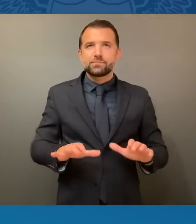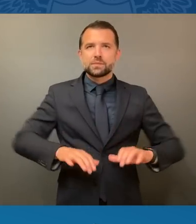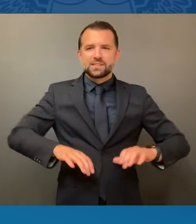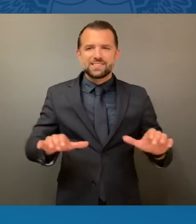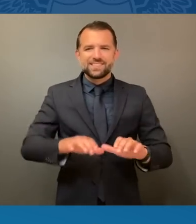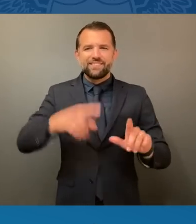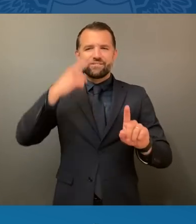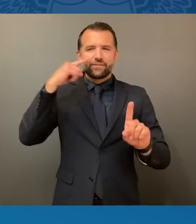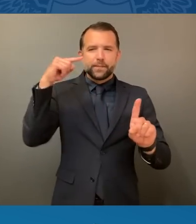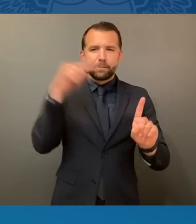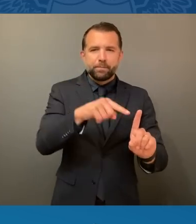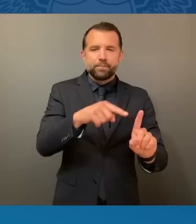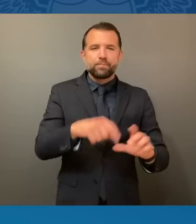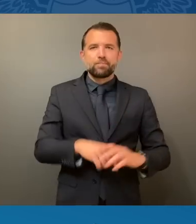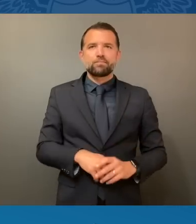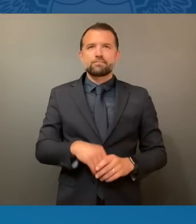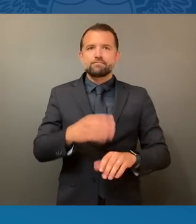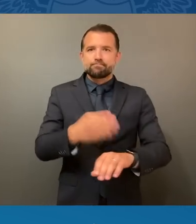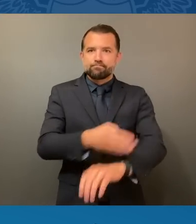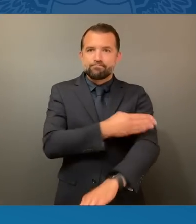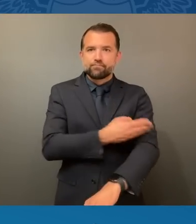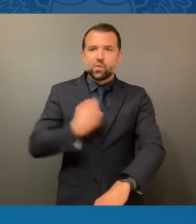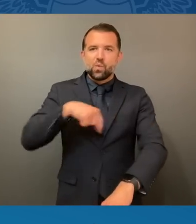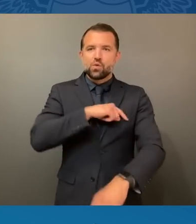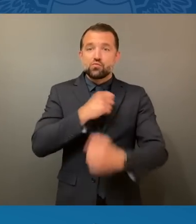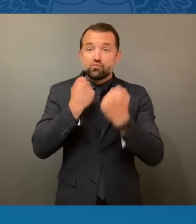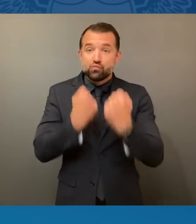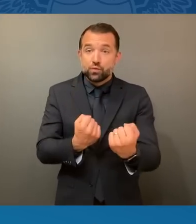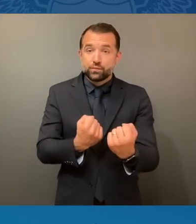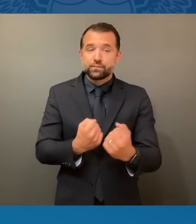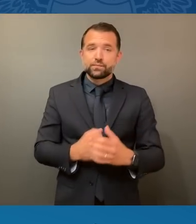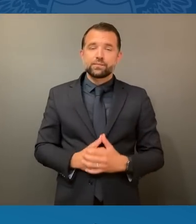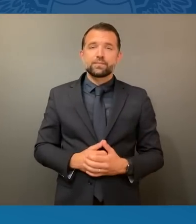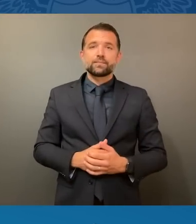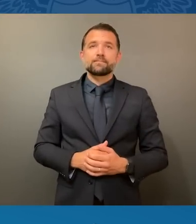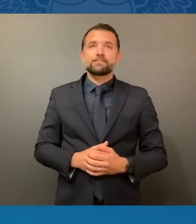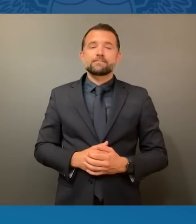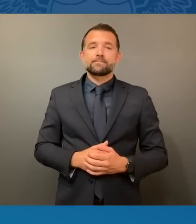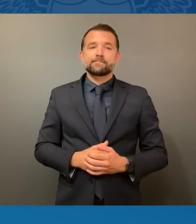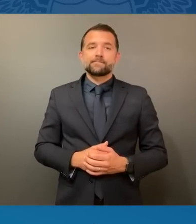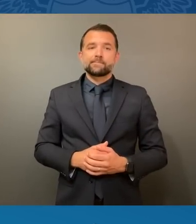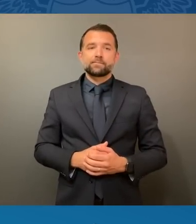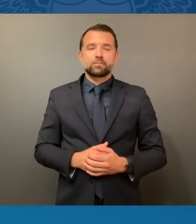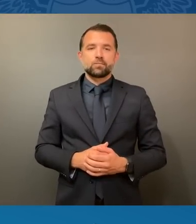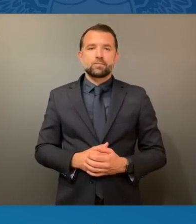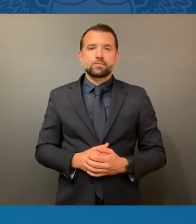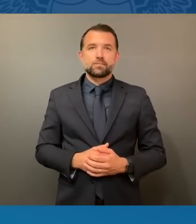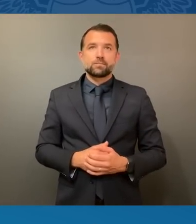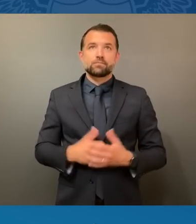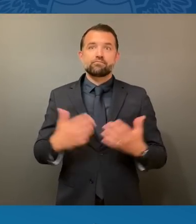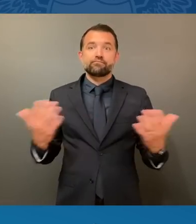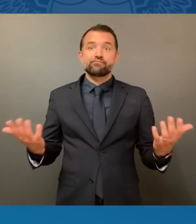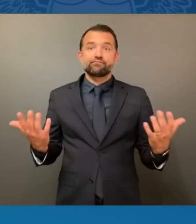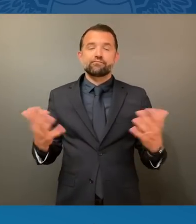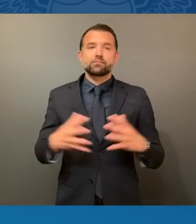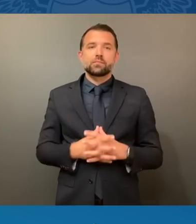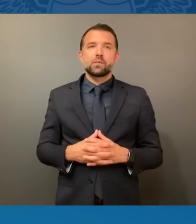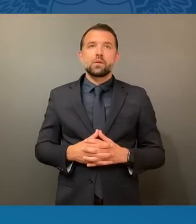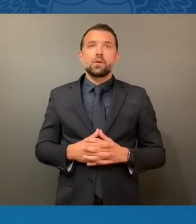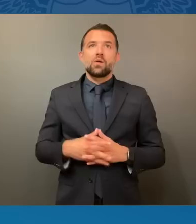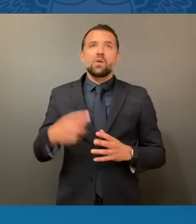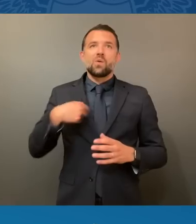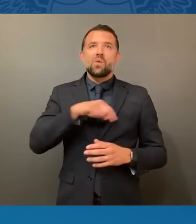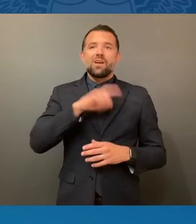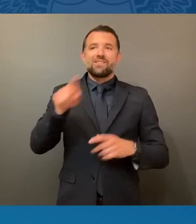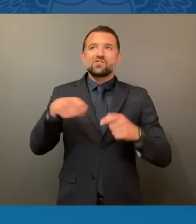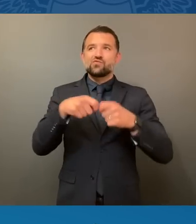we are strong. And we are on the right side of history. That's right. So, So, I have to wrap this